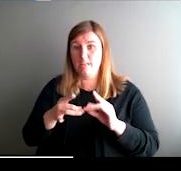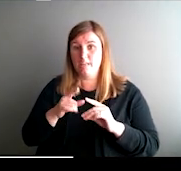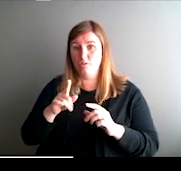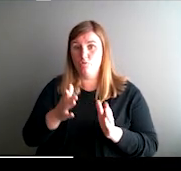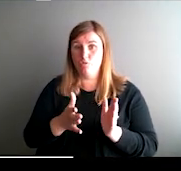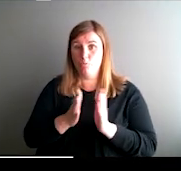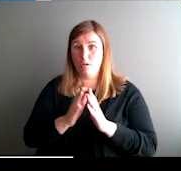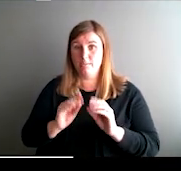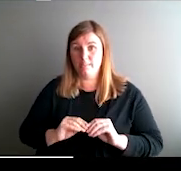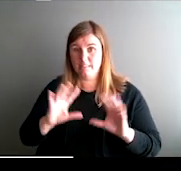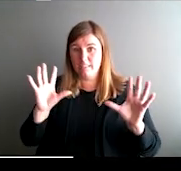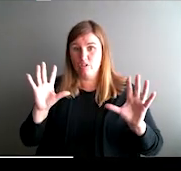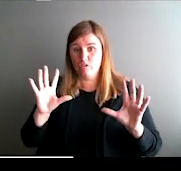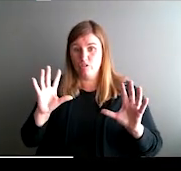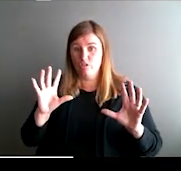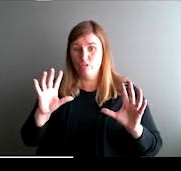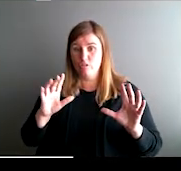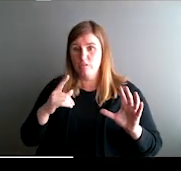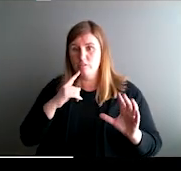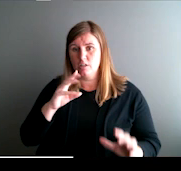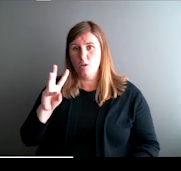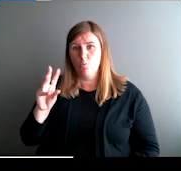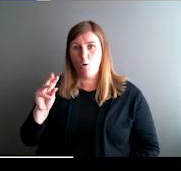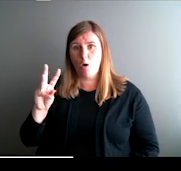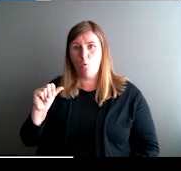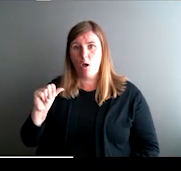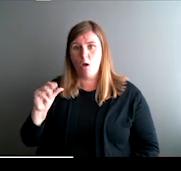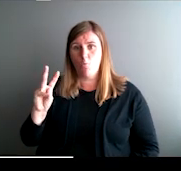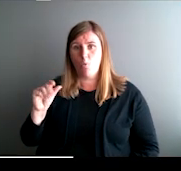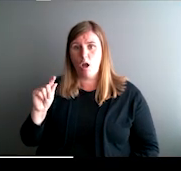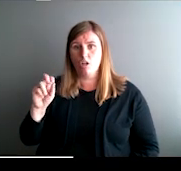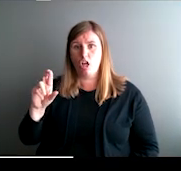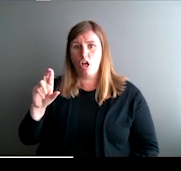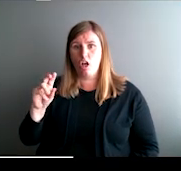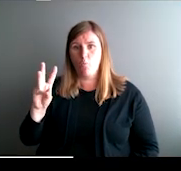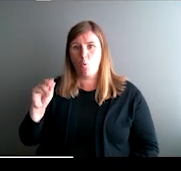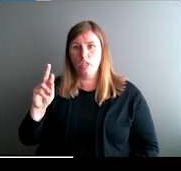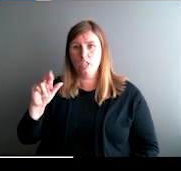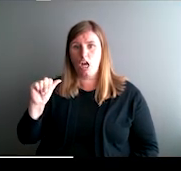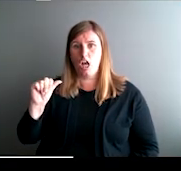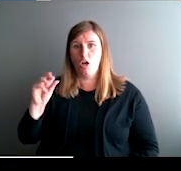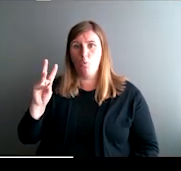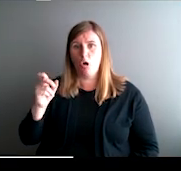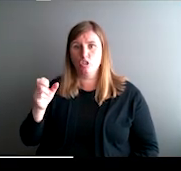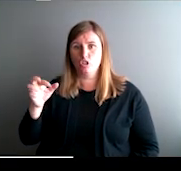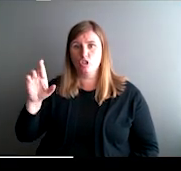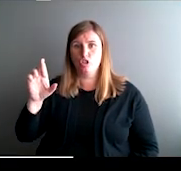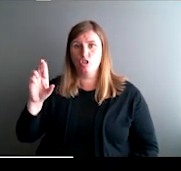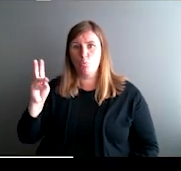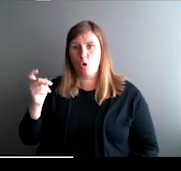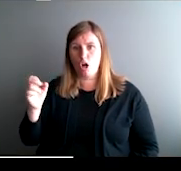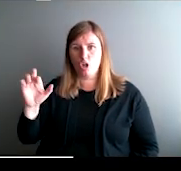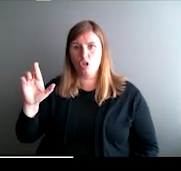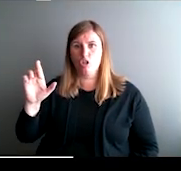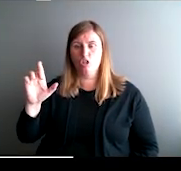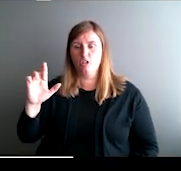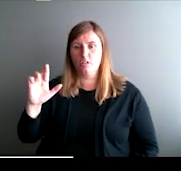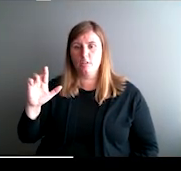request clear, as they say, wah-wah, wah-ah, wah-ta, wah-ta, water,